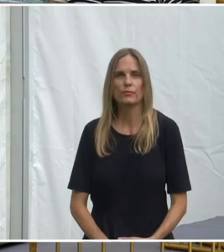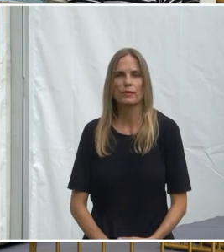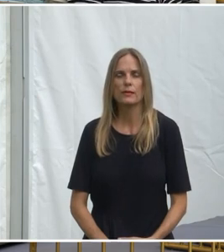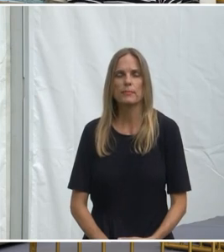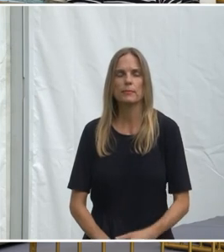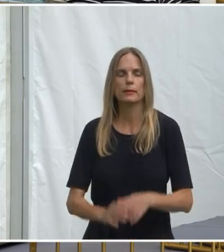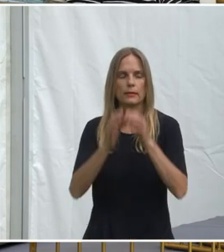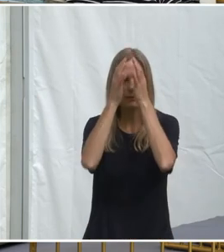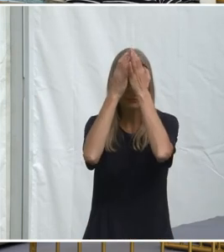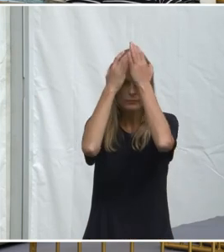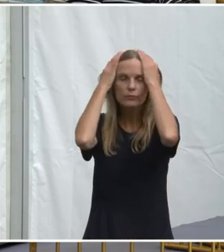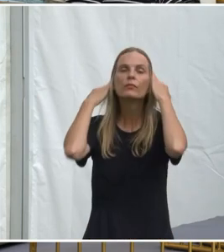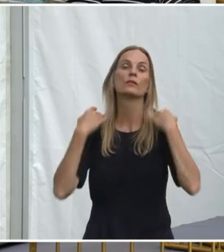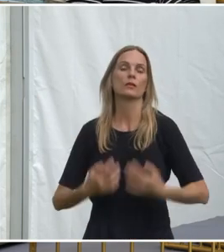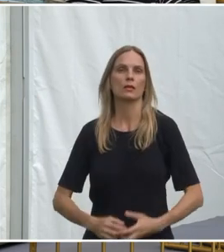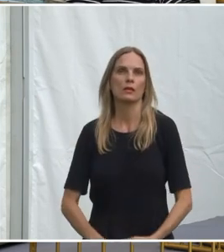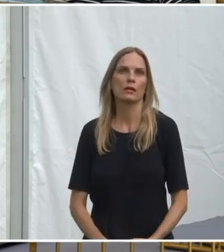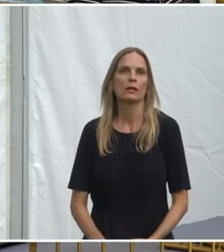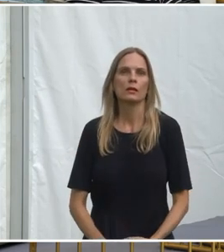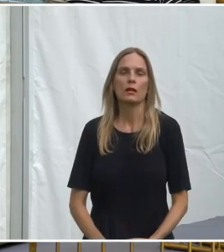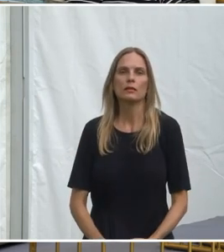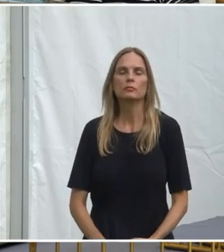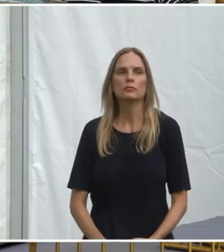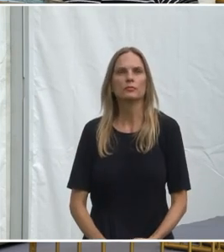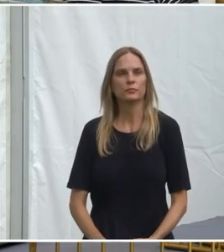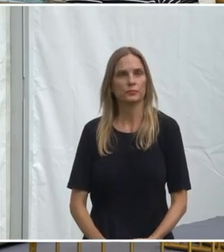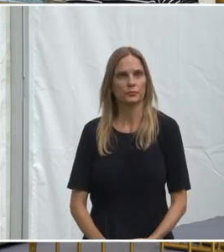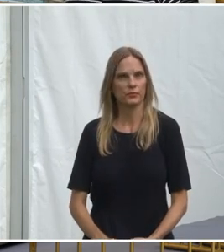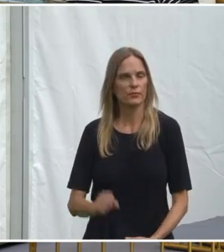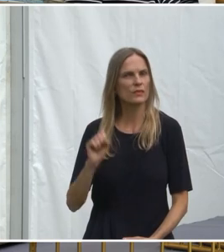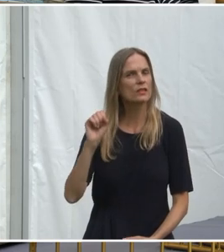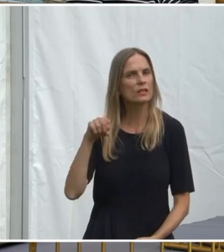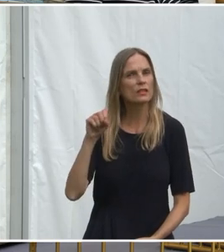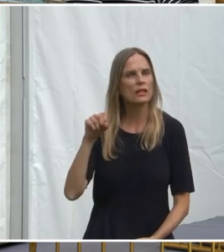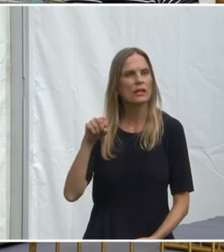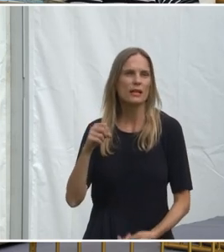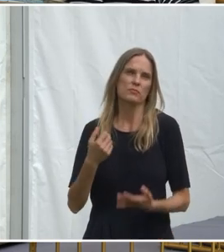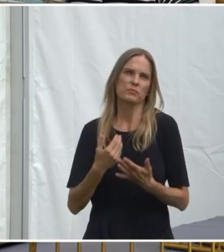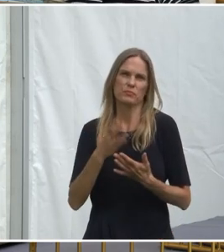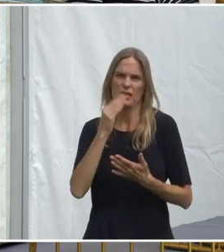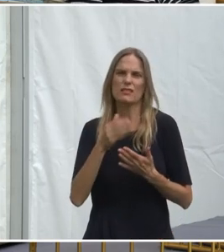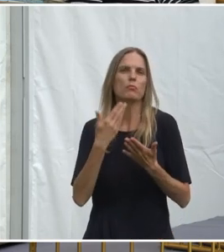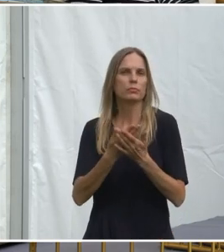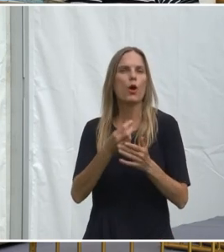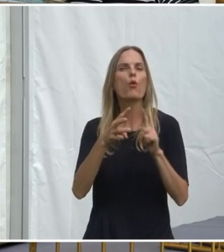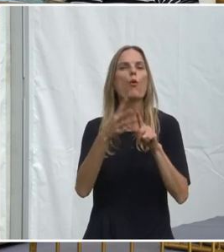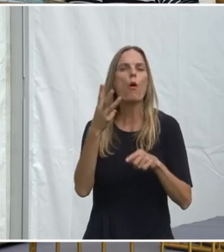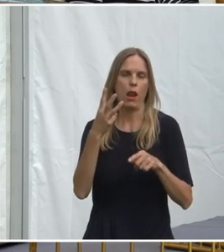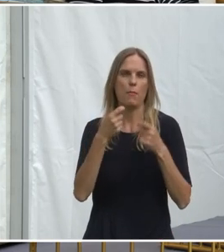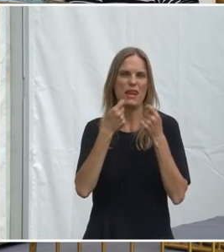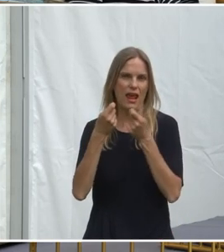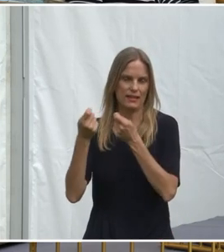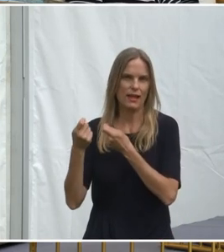Thank you. Jussi, please. Yes. Like maybe two, three examples of this this transformation,